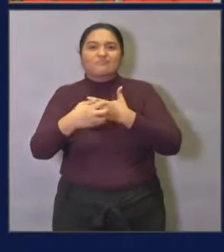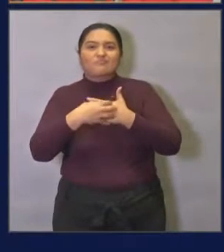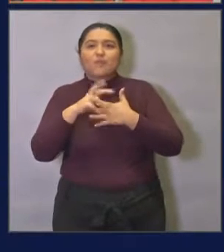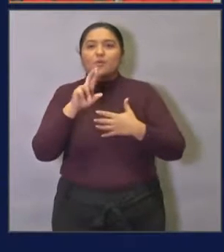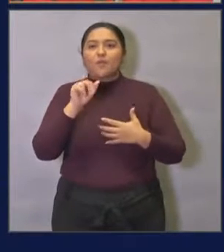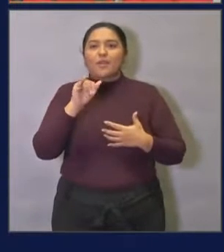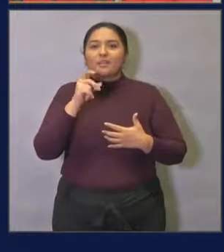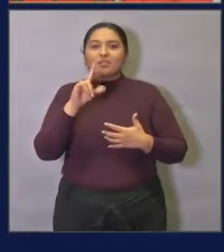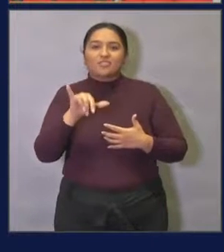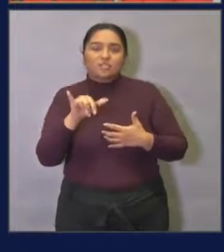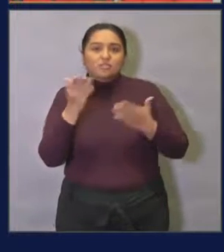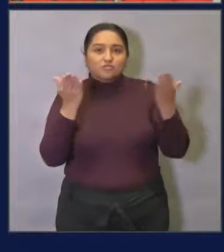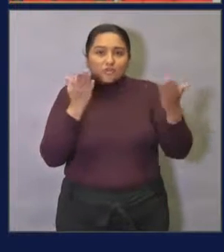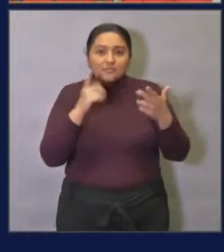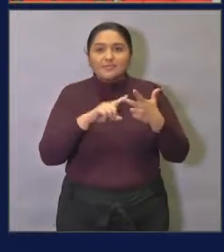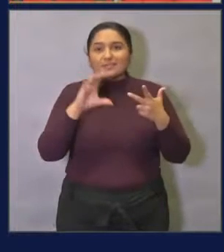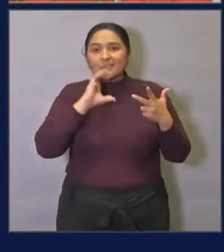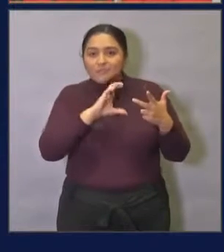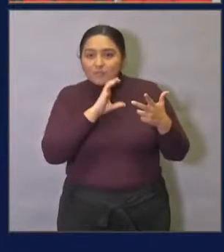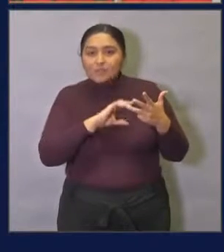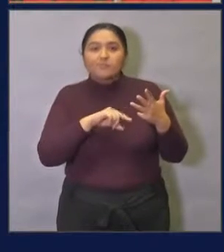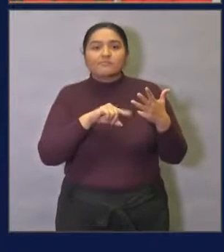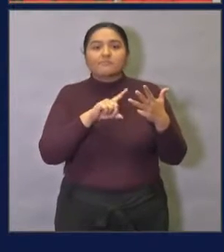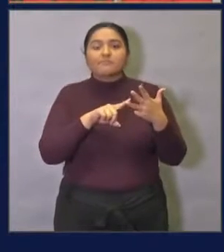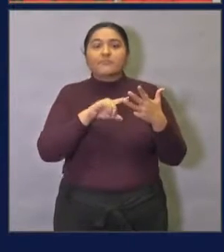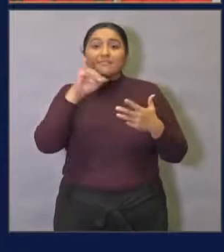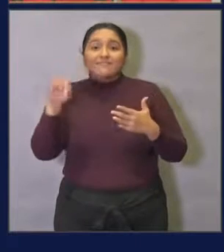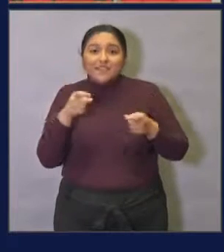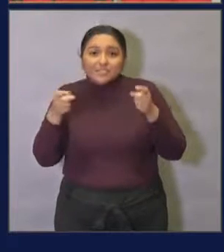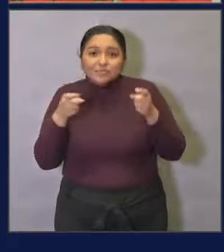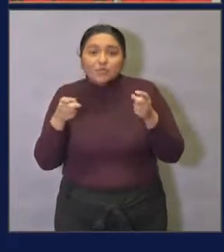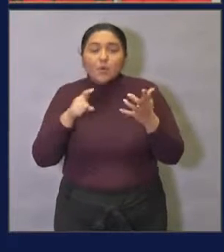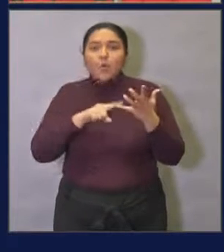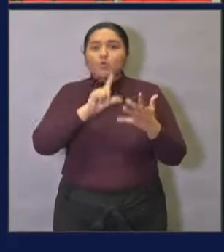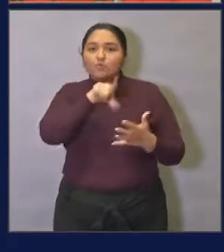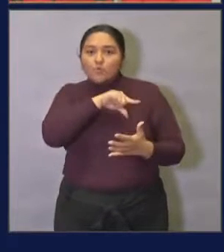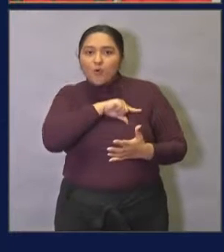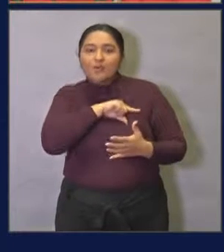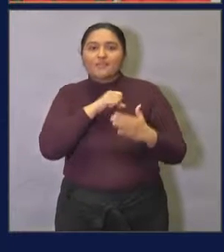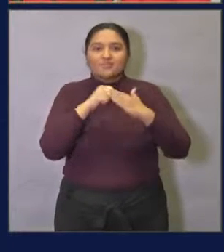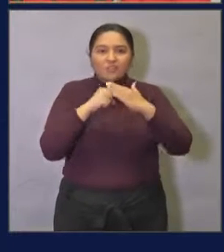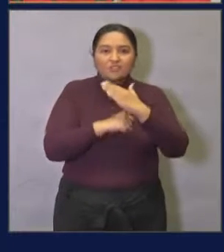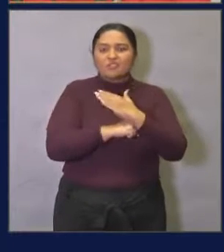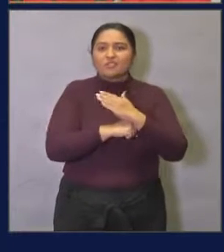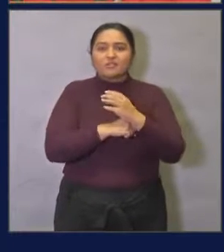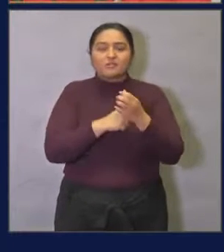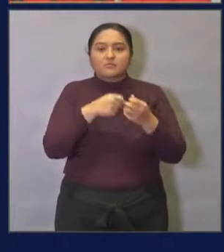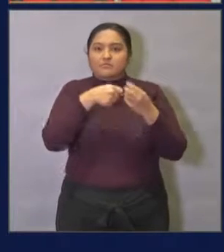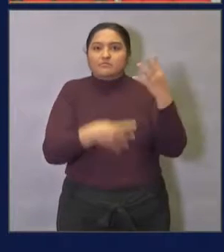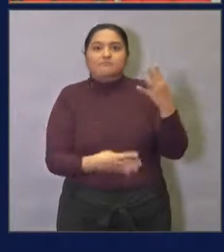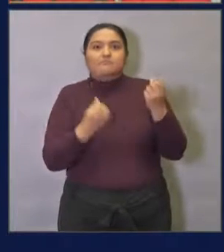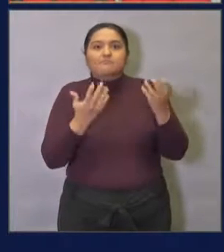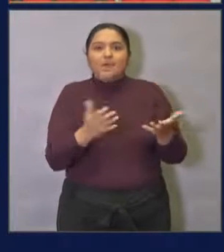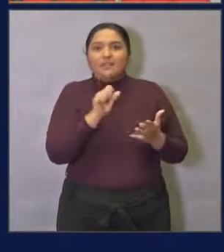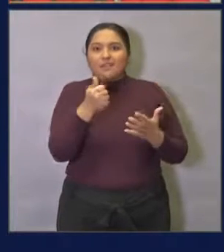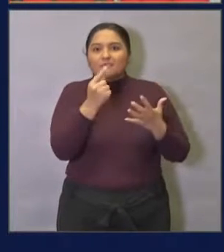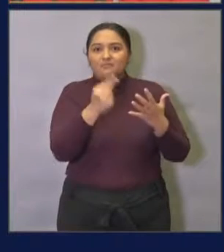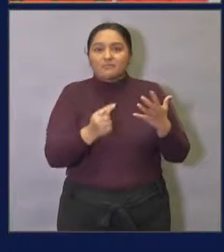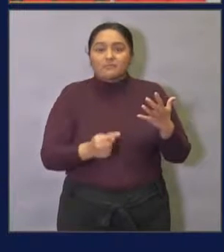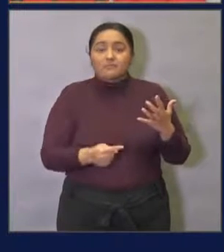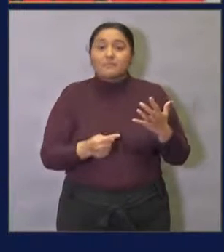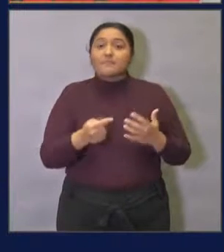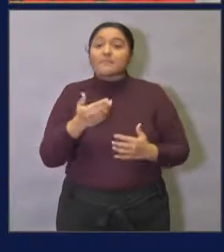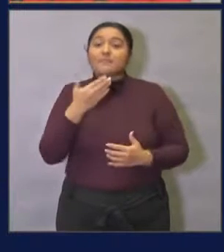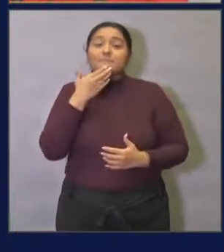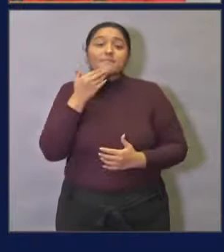and support services, infection control infrastructure, quality infrastructure, among many other things. The safest and the best